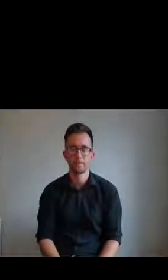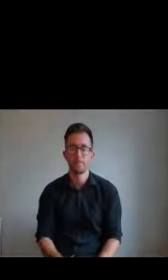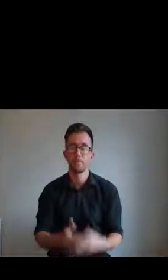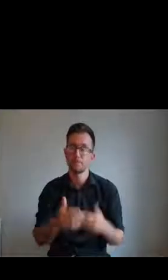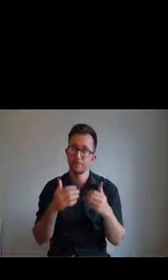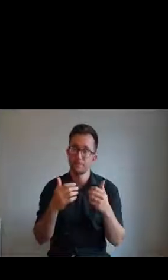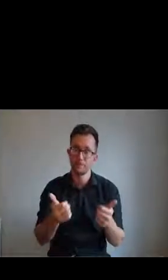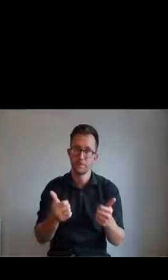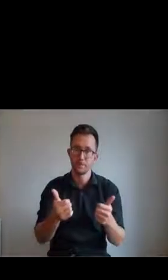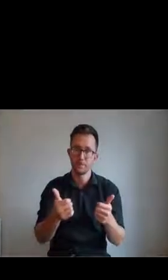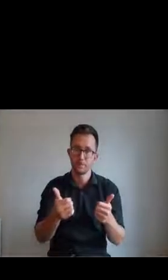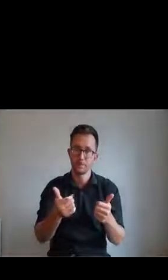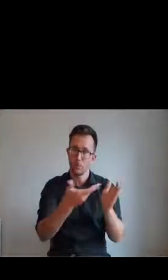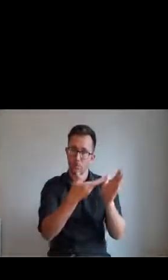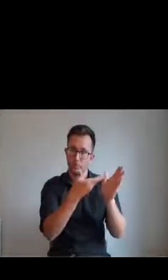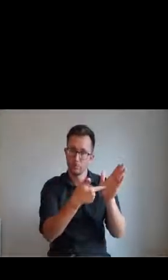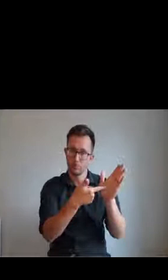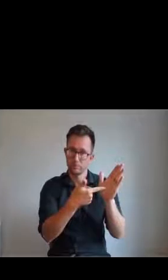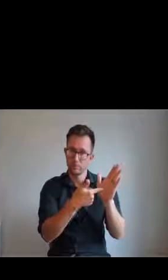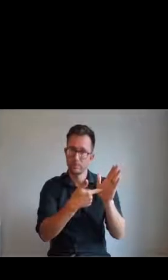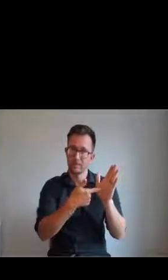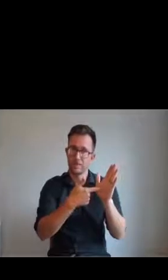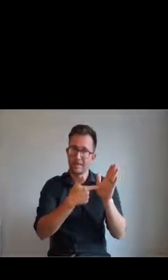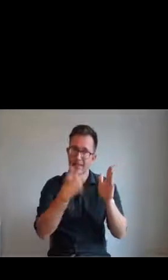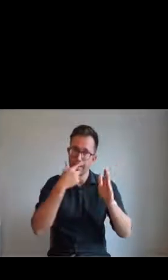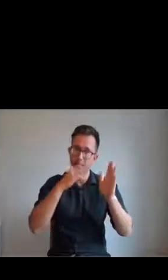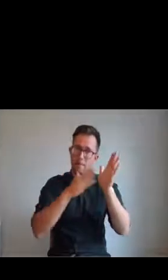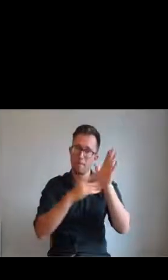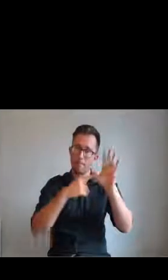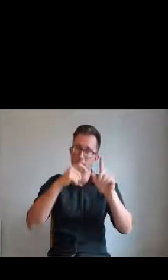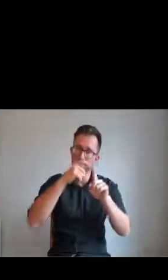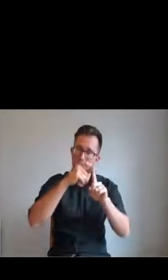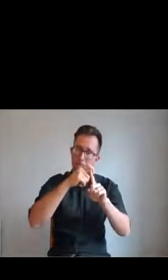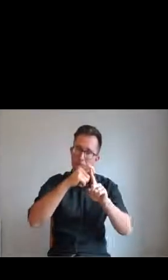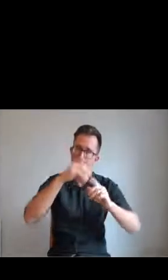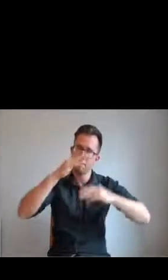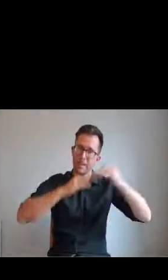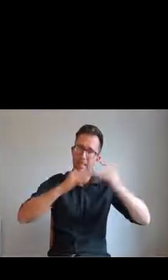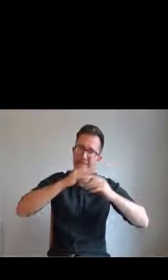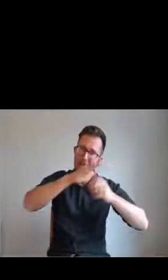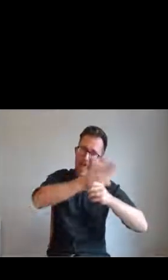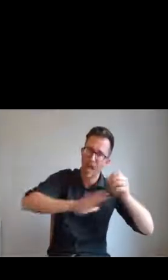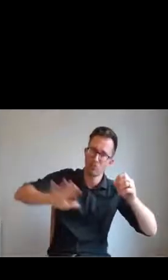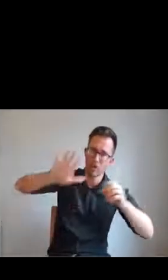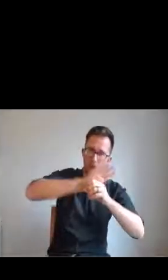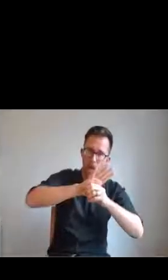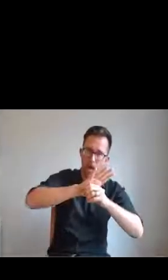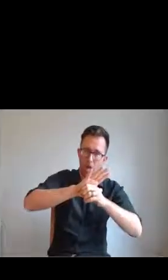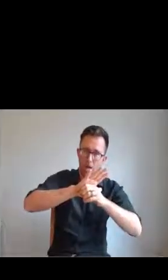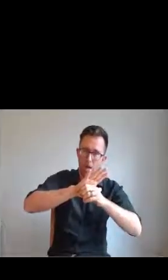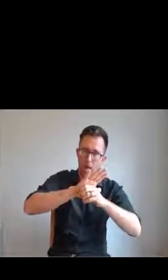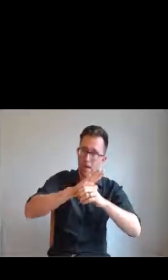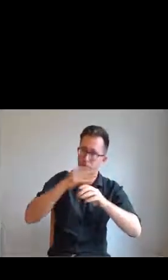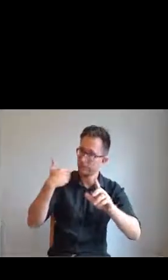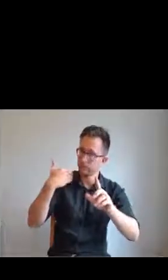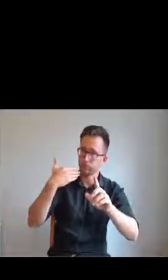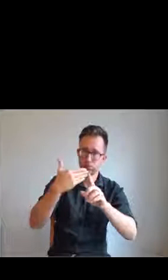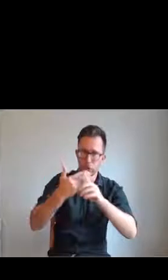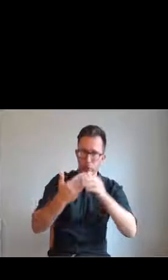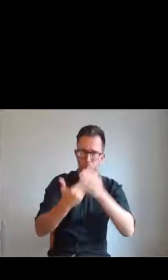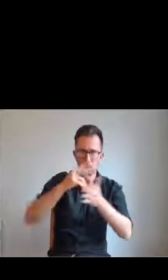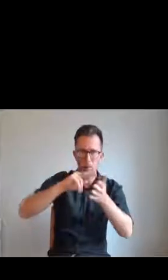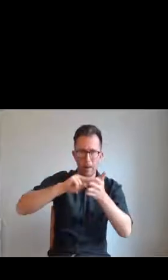Okay, so we have the development boundary map on the screen right now, and we've been able to reduce the amount of land required by